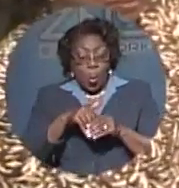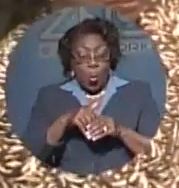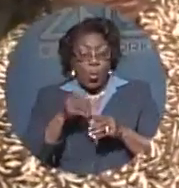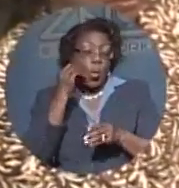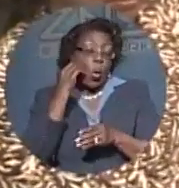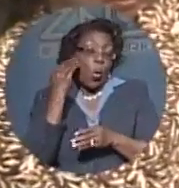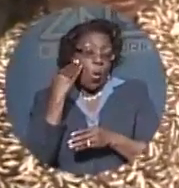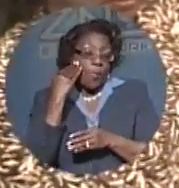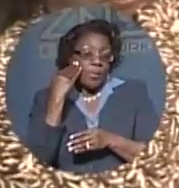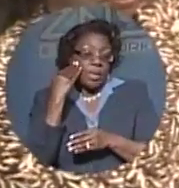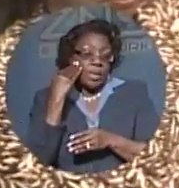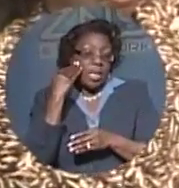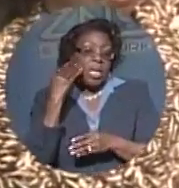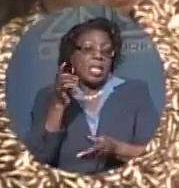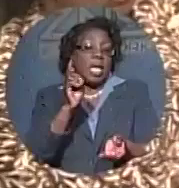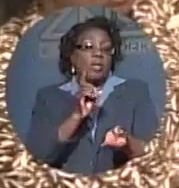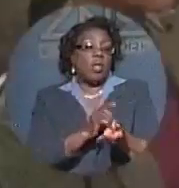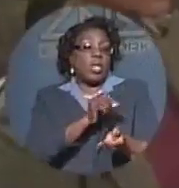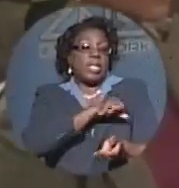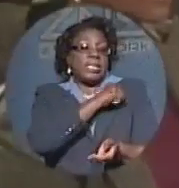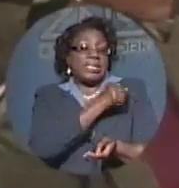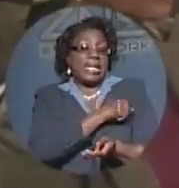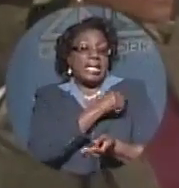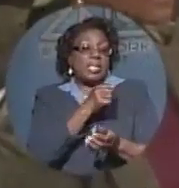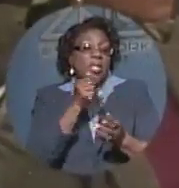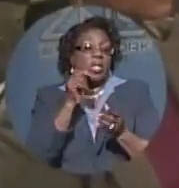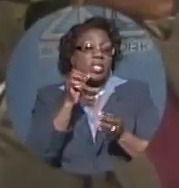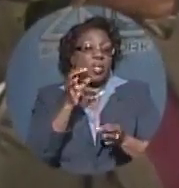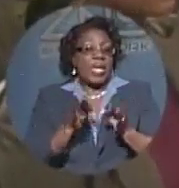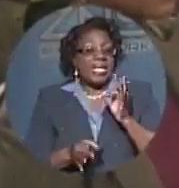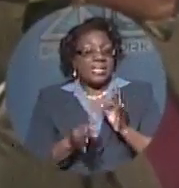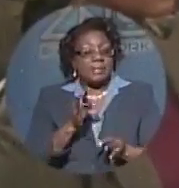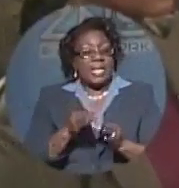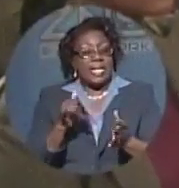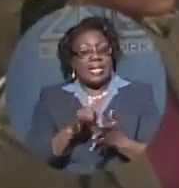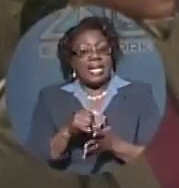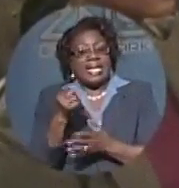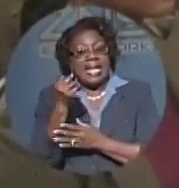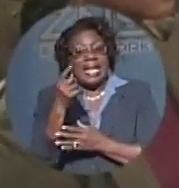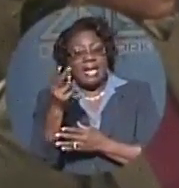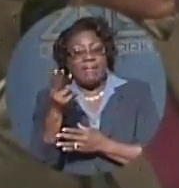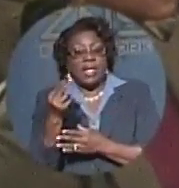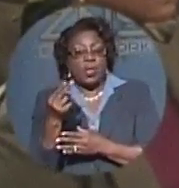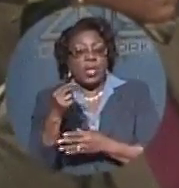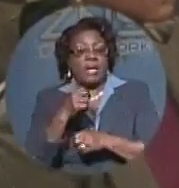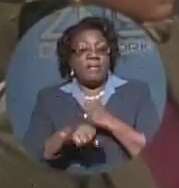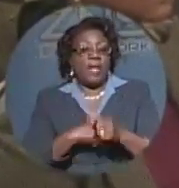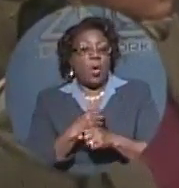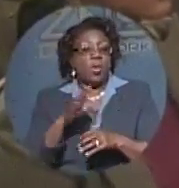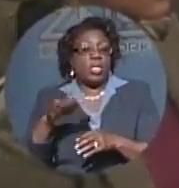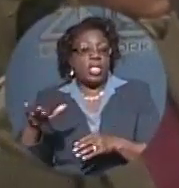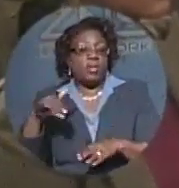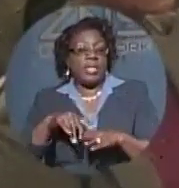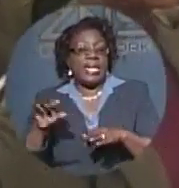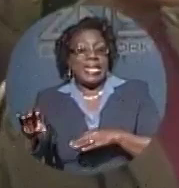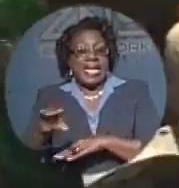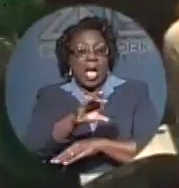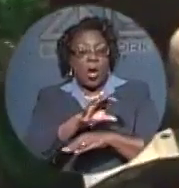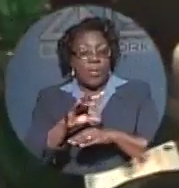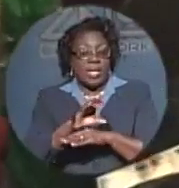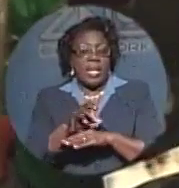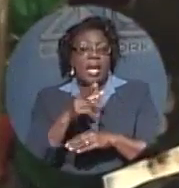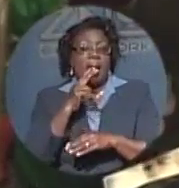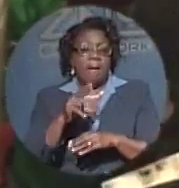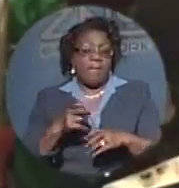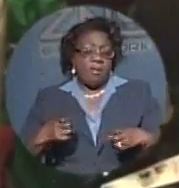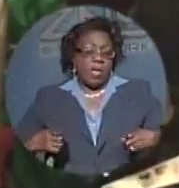Now, Dr. Sams Vaughn also explained that 11 and 12-year-olds in the Caribbean use more aggressive forms of violence earlier in life than is